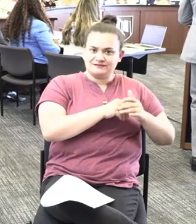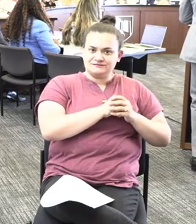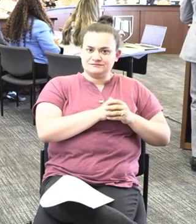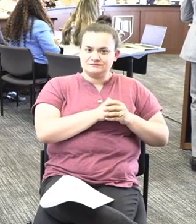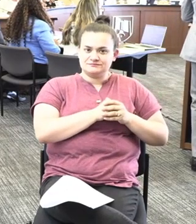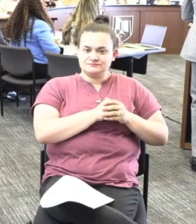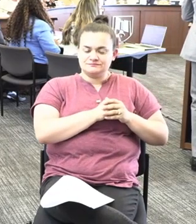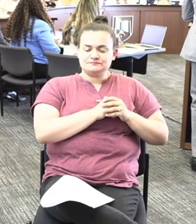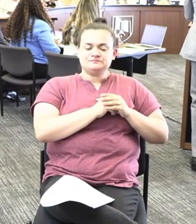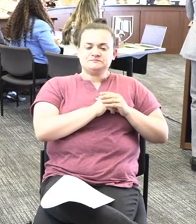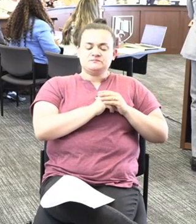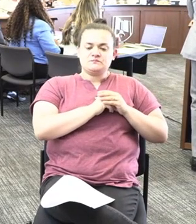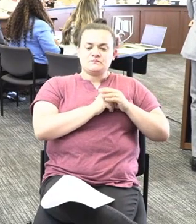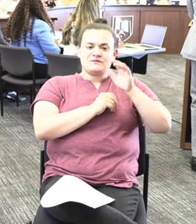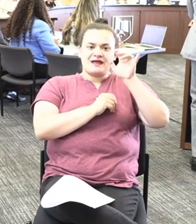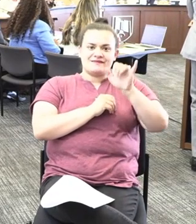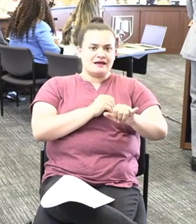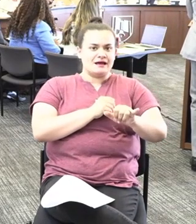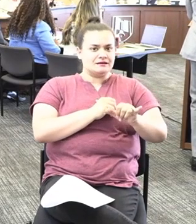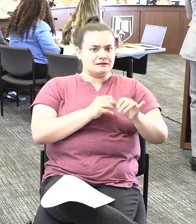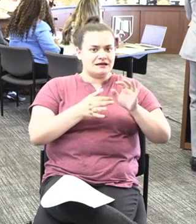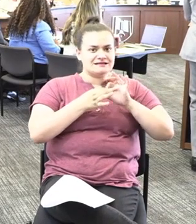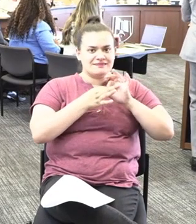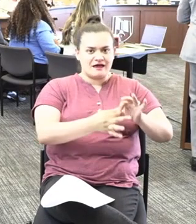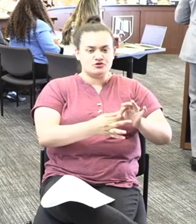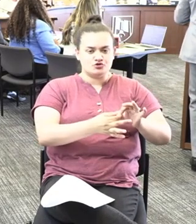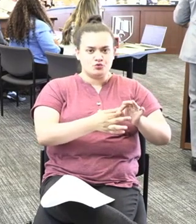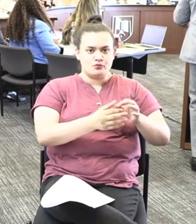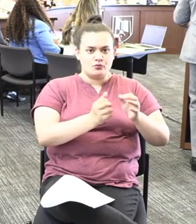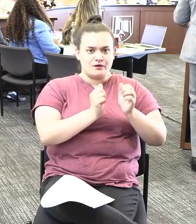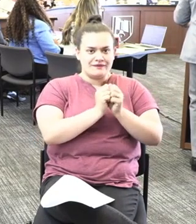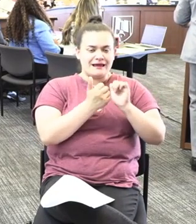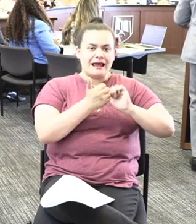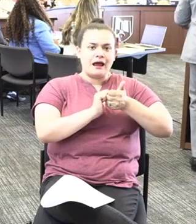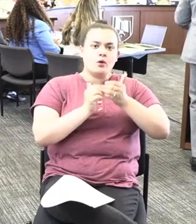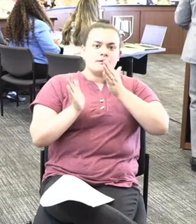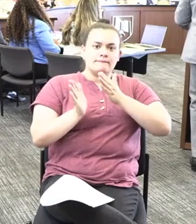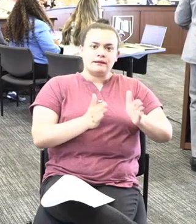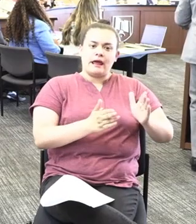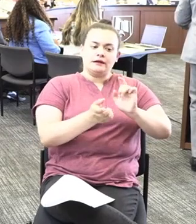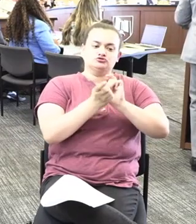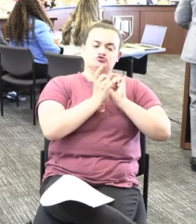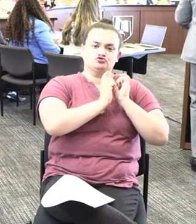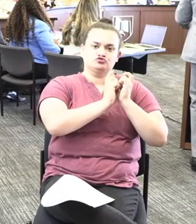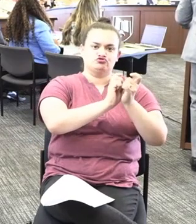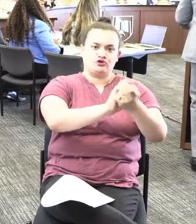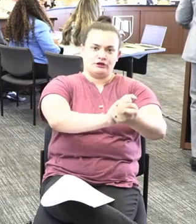20%. That has a lot to do with how the plan has been shaped.